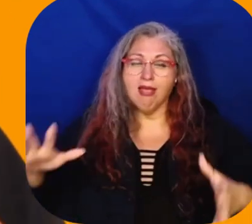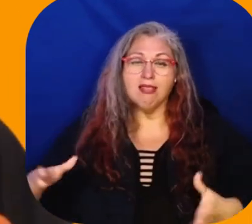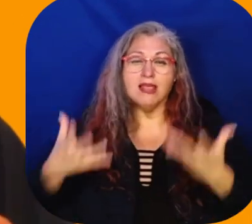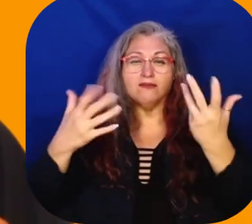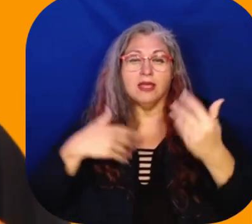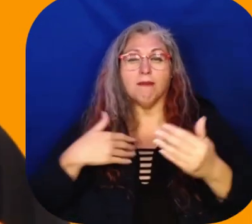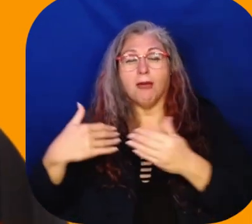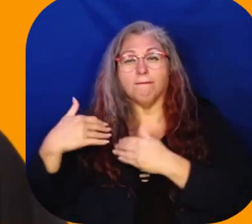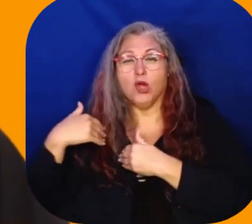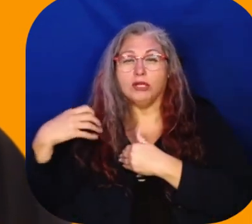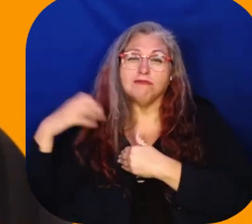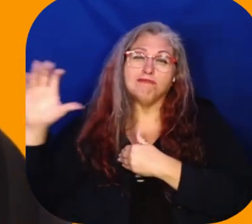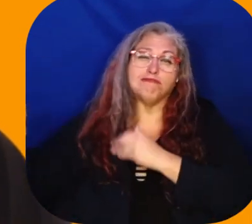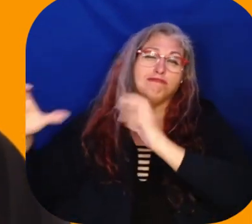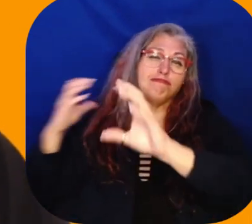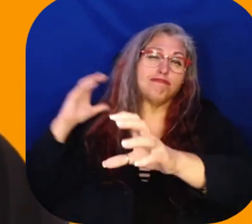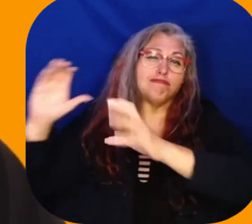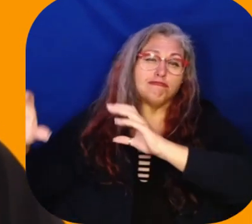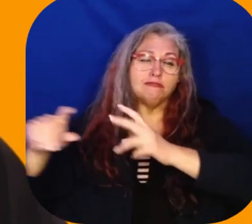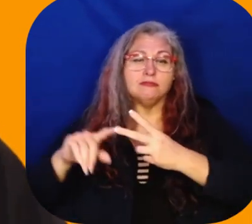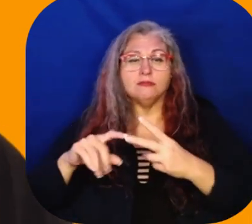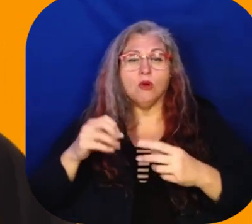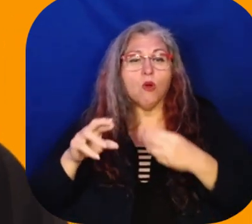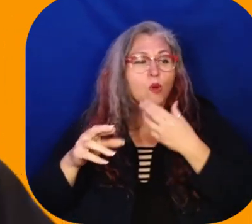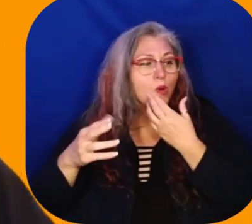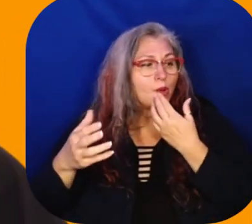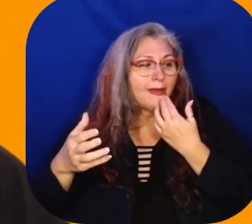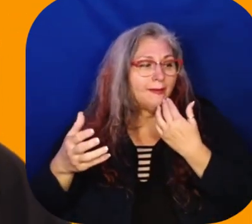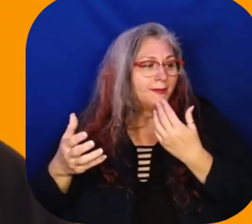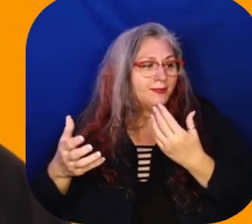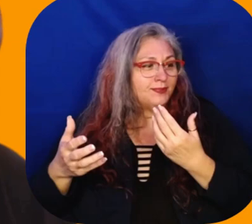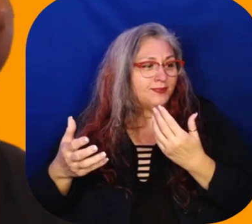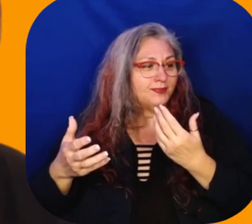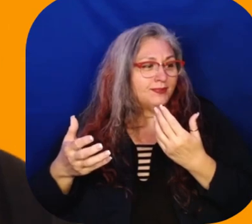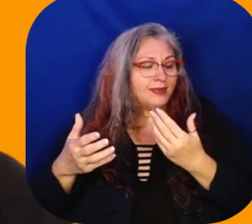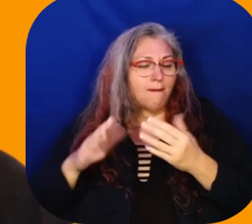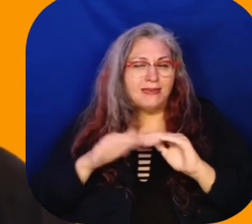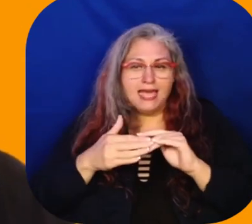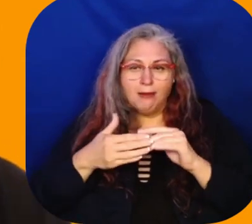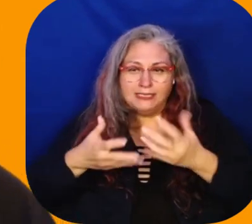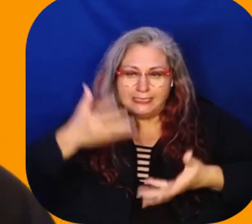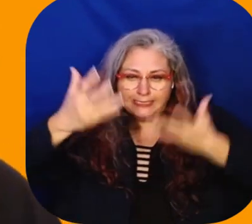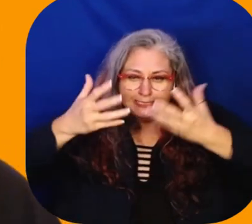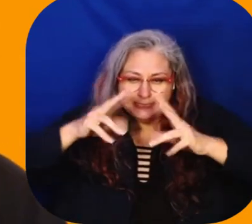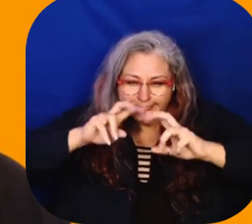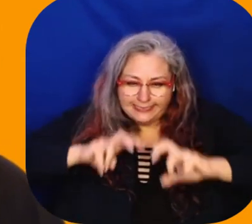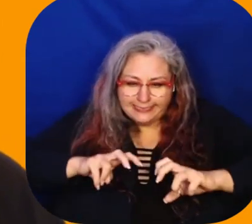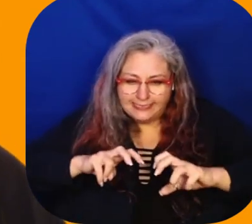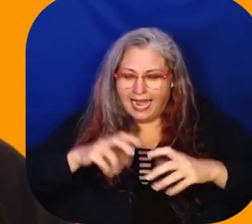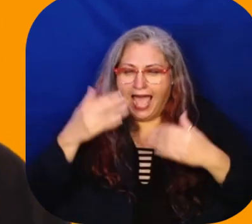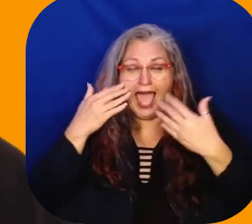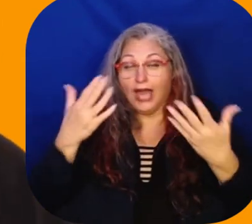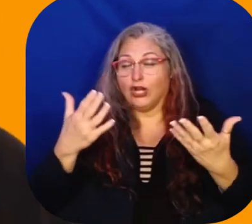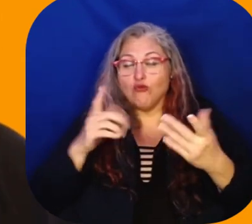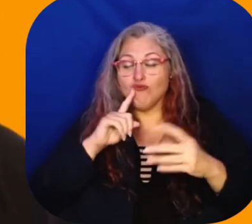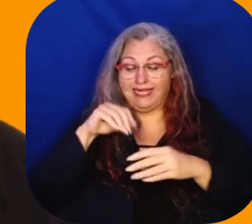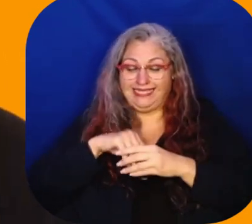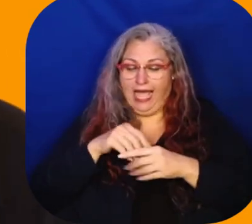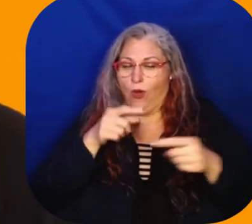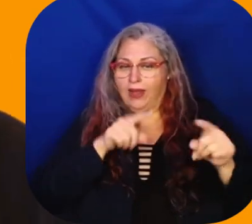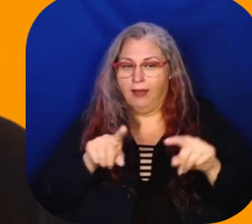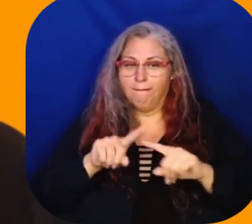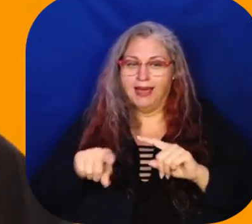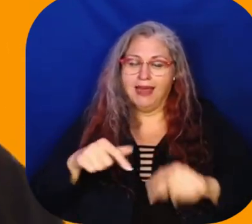it, or just getting beneath stuff. I don't know what's happening, but I feel